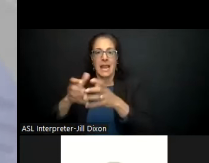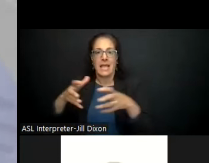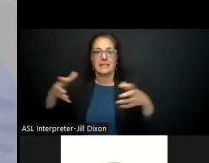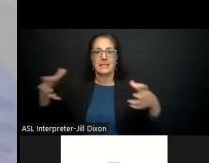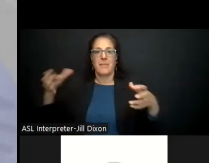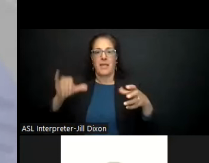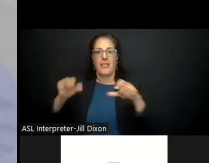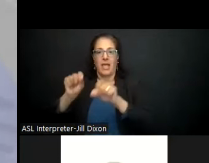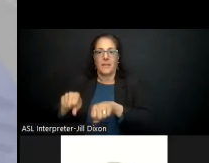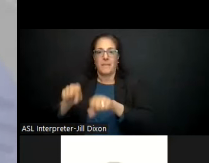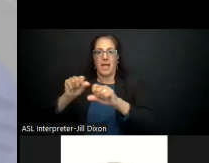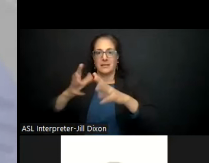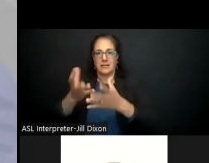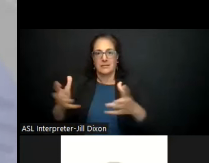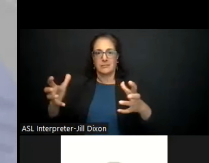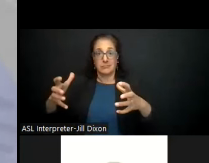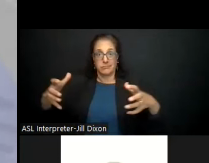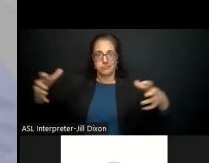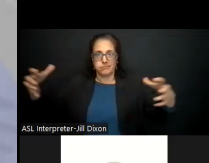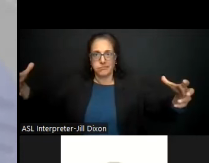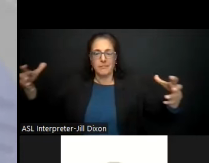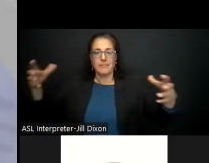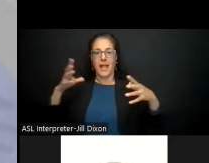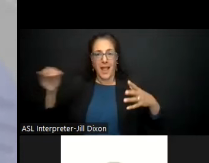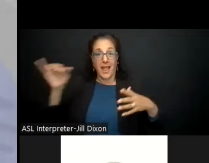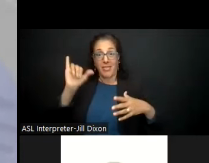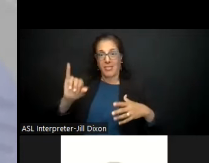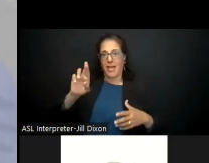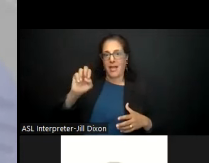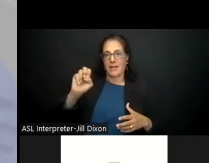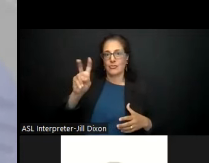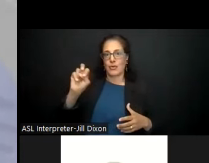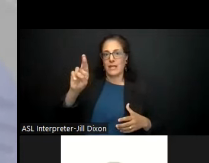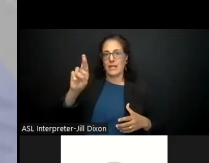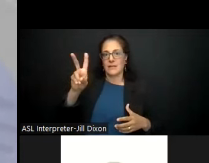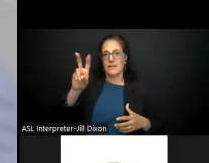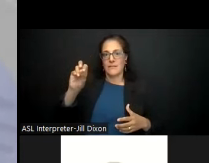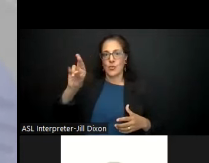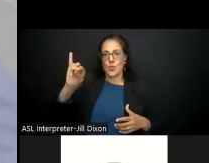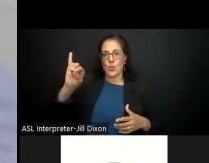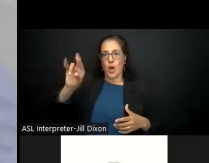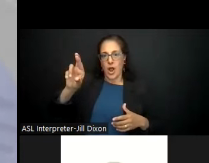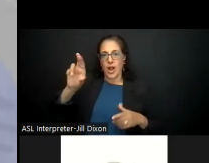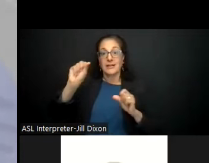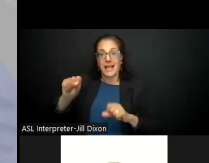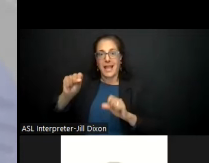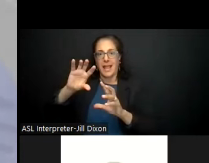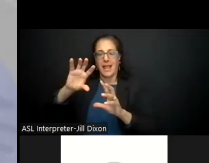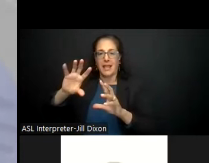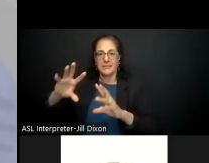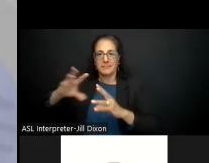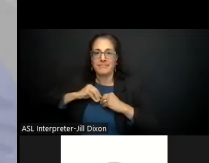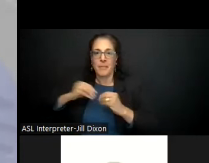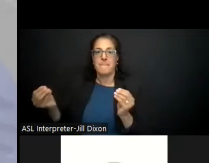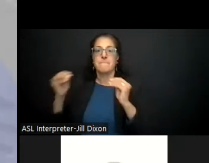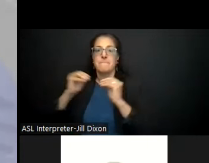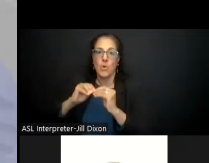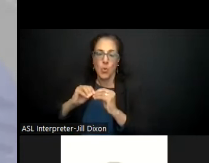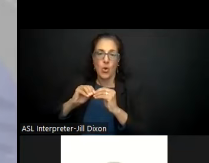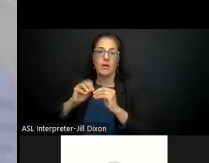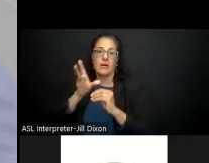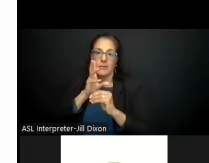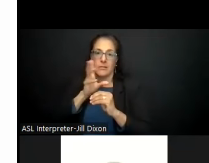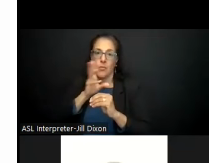and general workings of that reservoir to absorb more of the rainfall runoff.